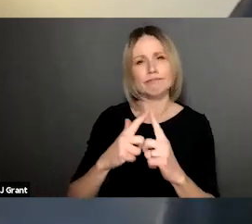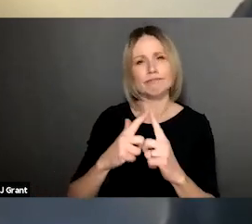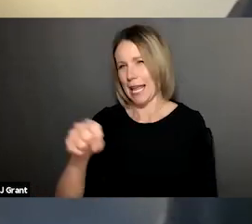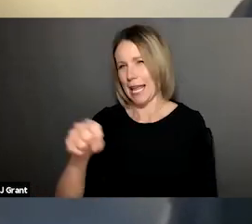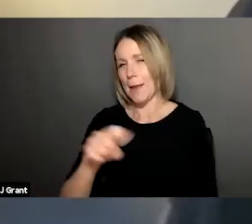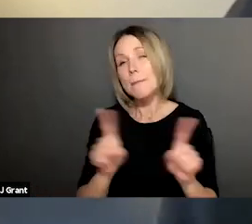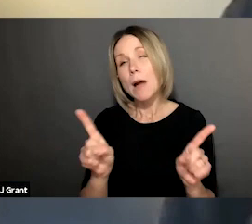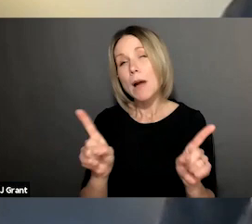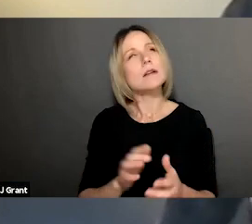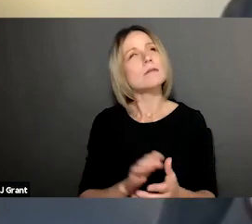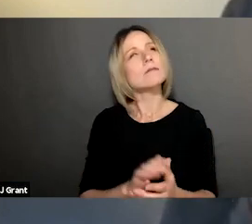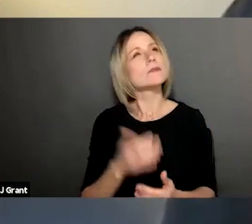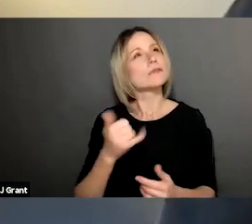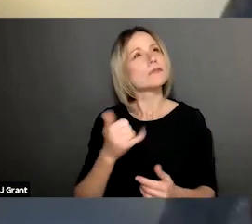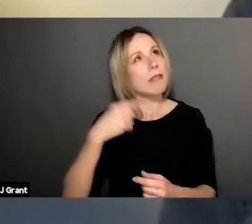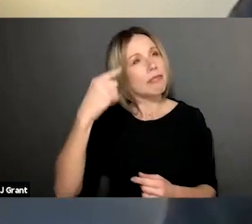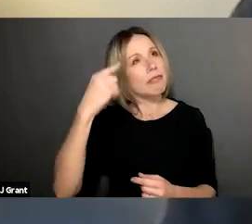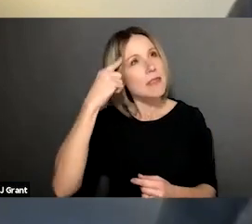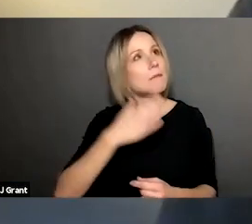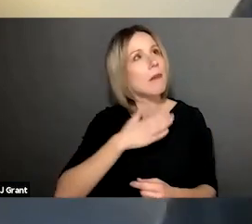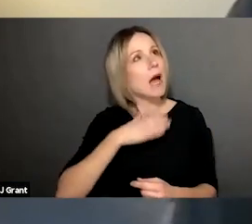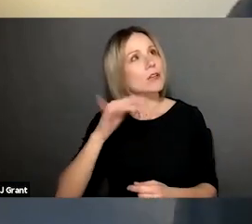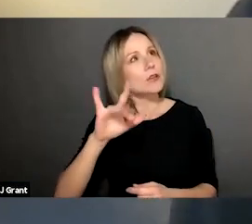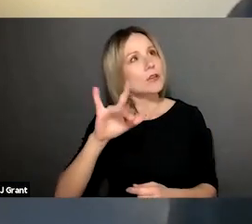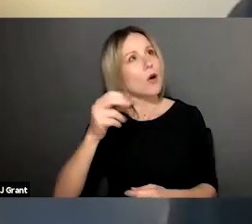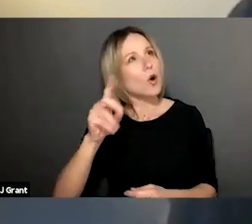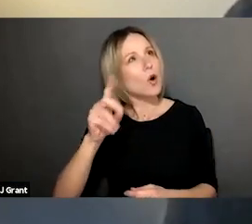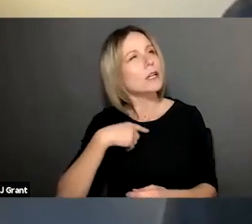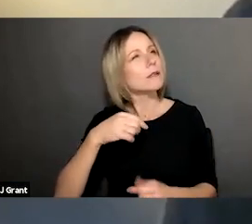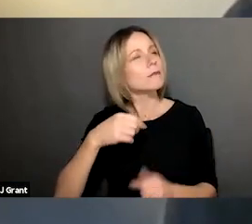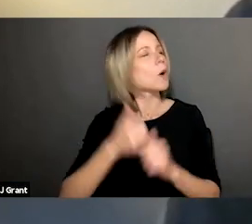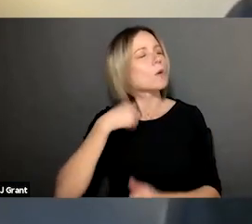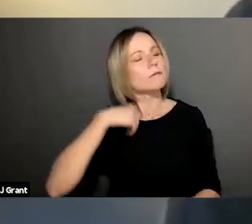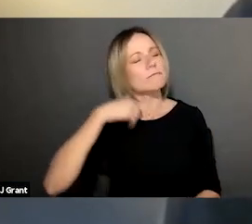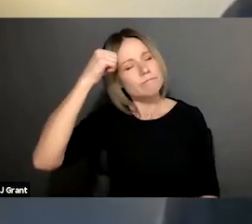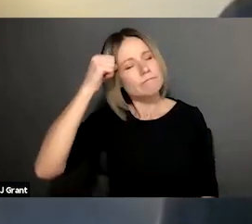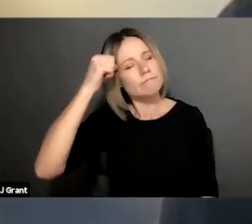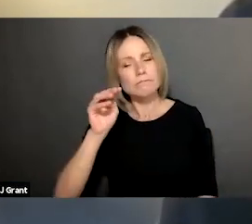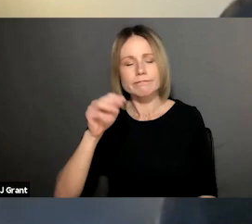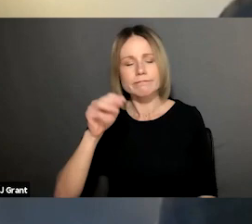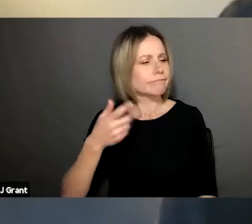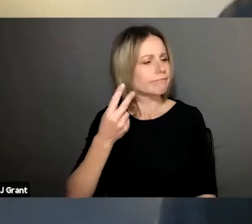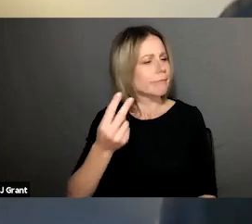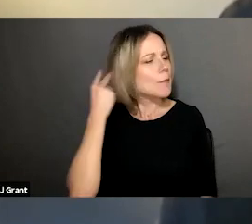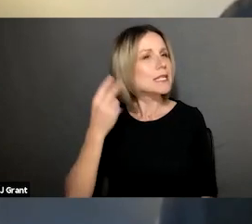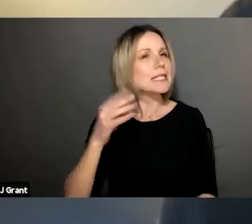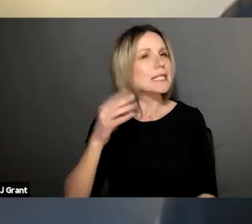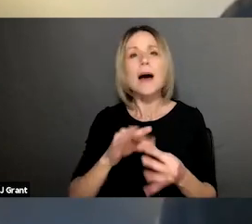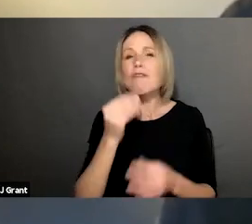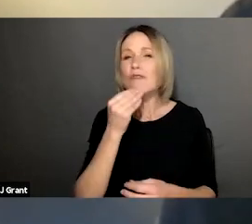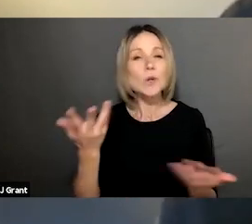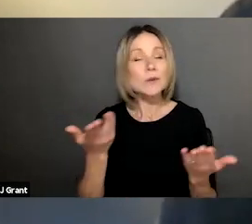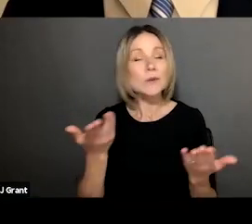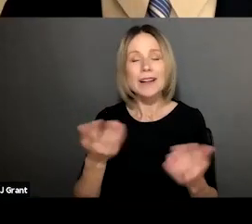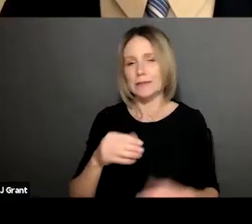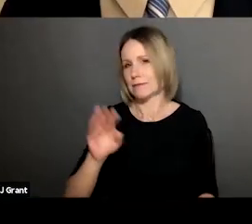to locate my childhood Maine memories around food, it's all about berries. Well,